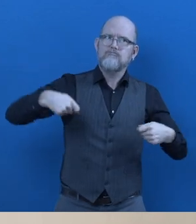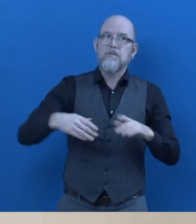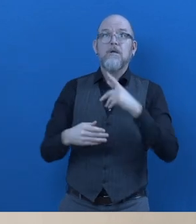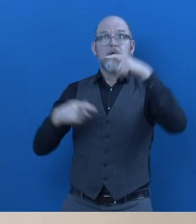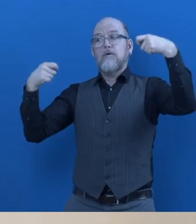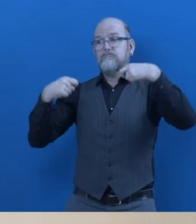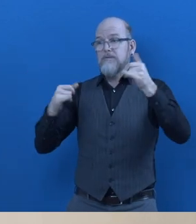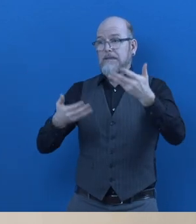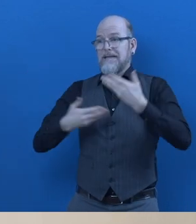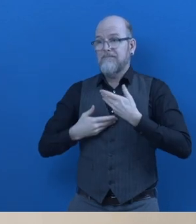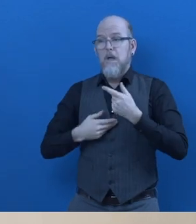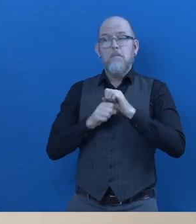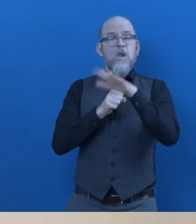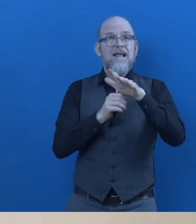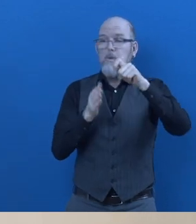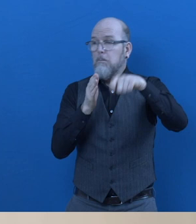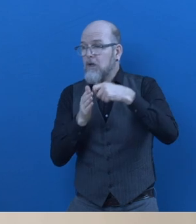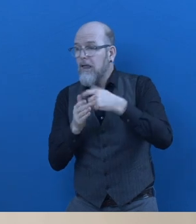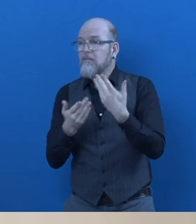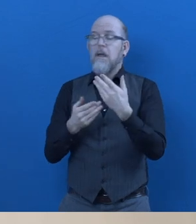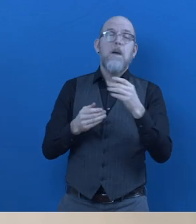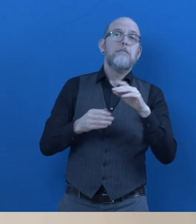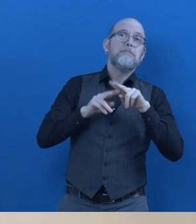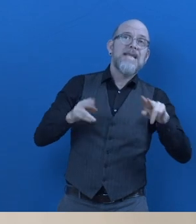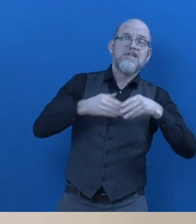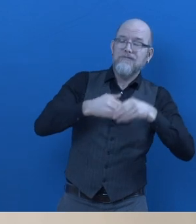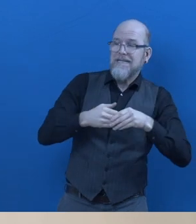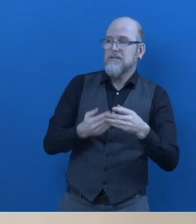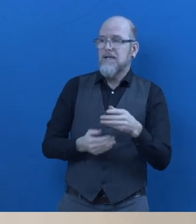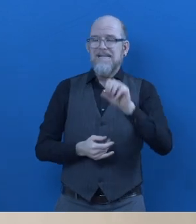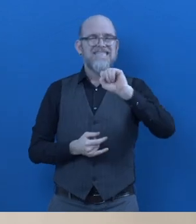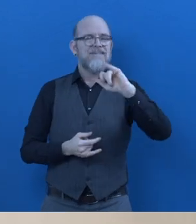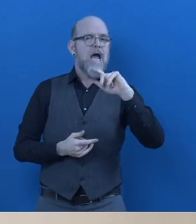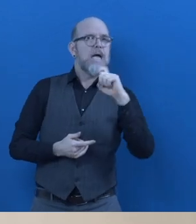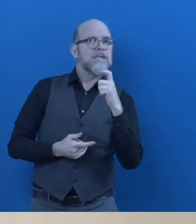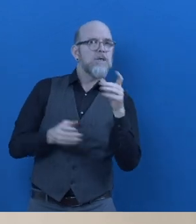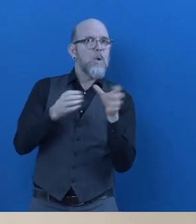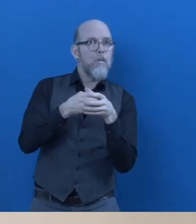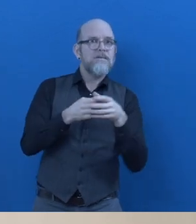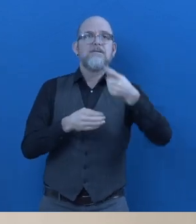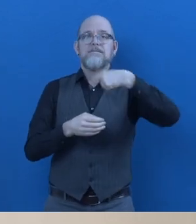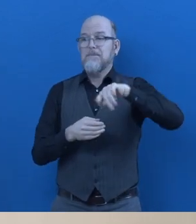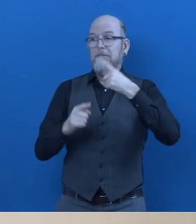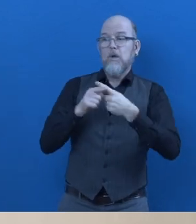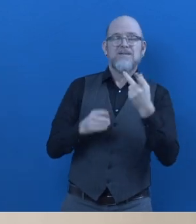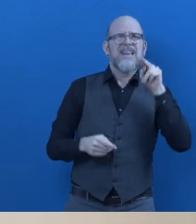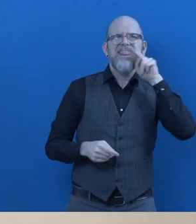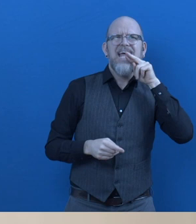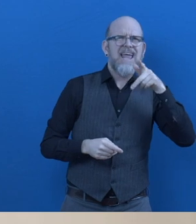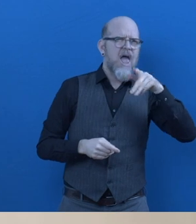global grants. We have obtained grants from organizations such as the Poly Nation Project,